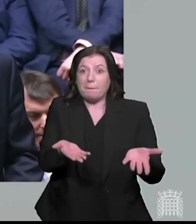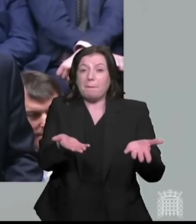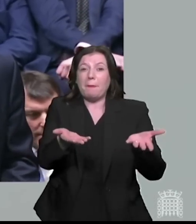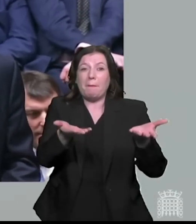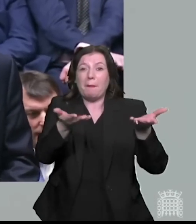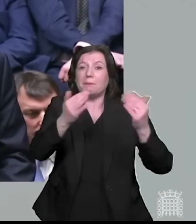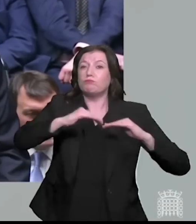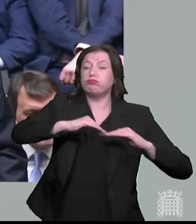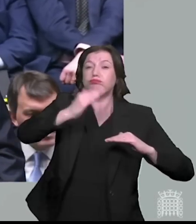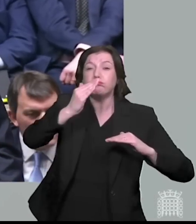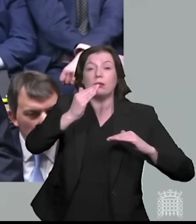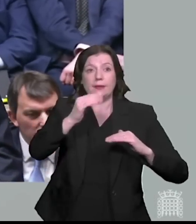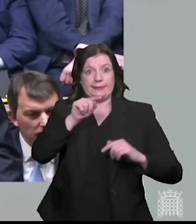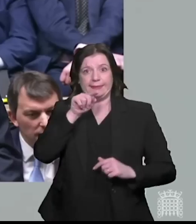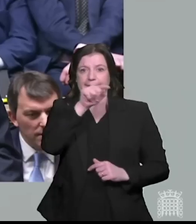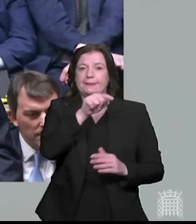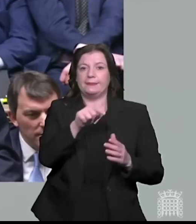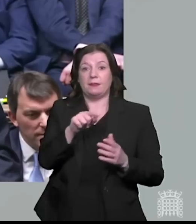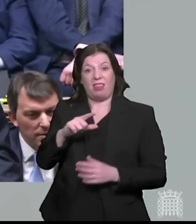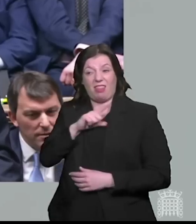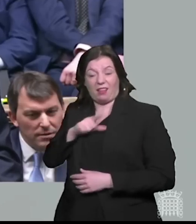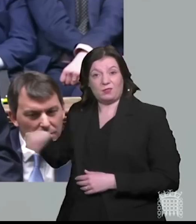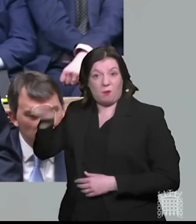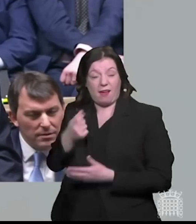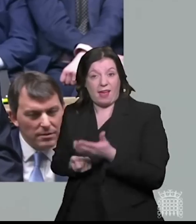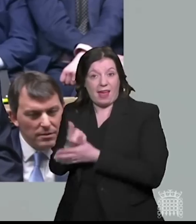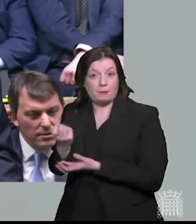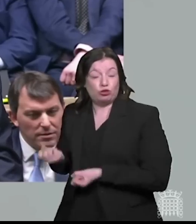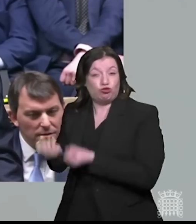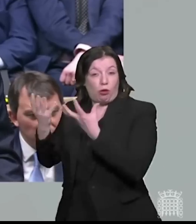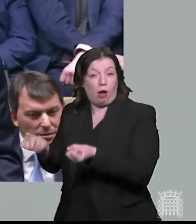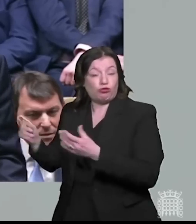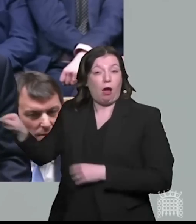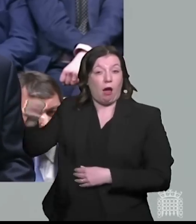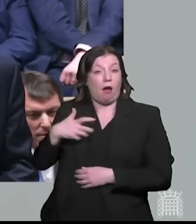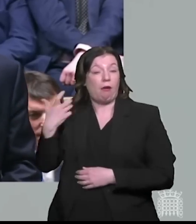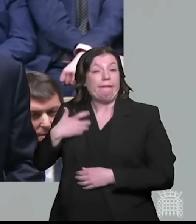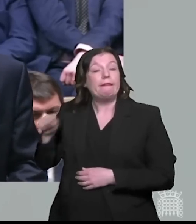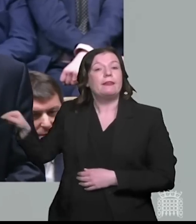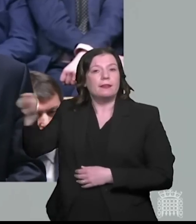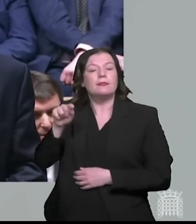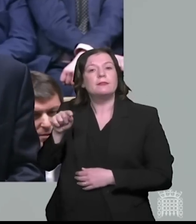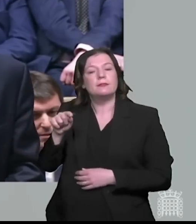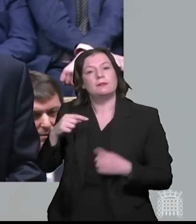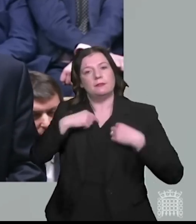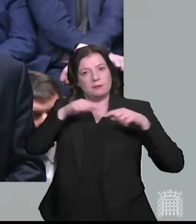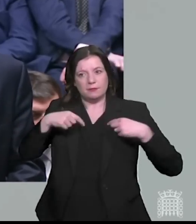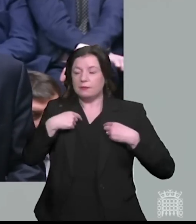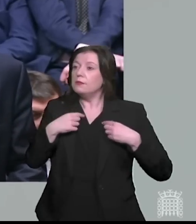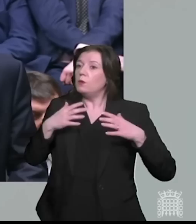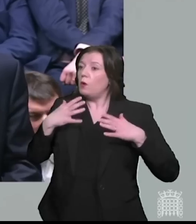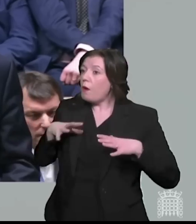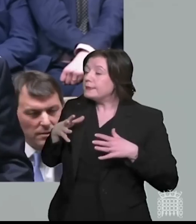inflation, Madam Deputy Speaker, is the root cause of the strikes we've seen in recent months. We will continue to work hard to settle